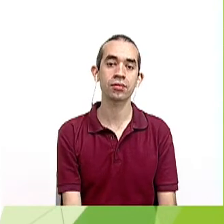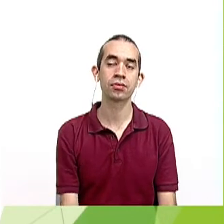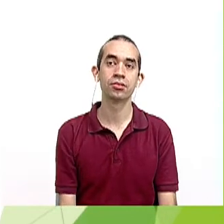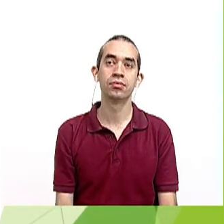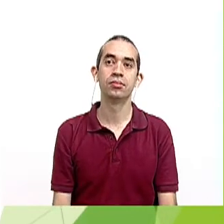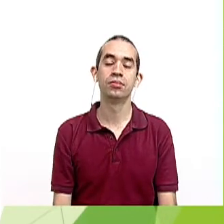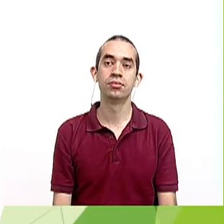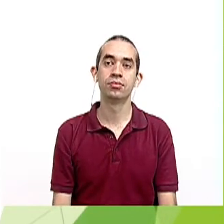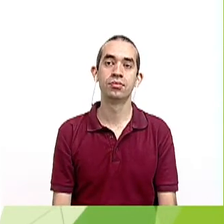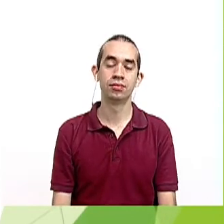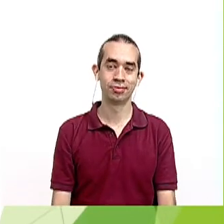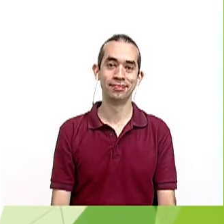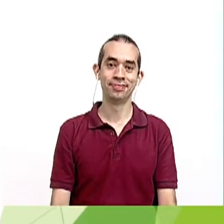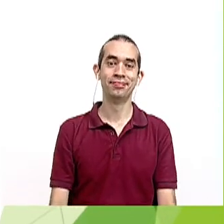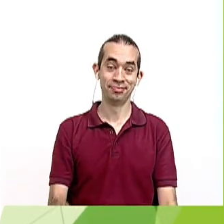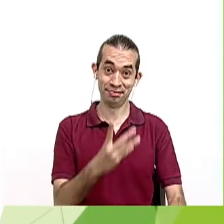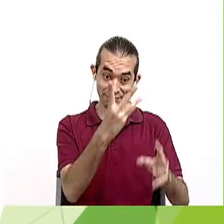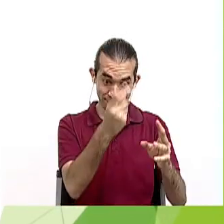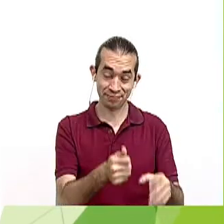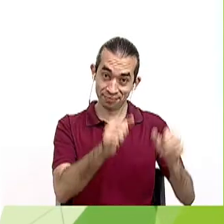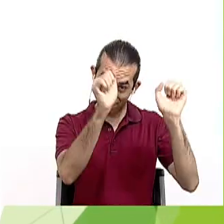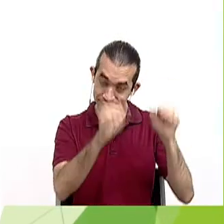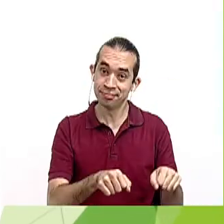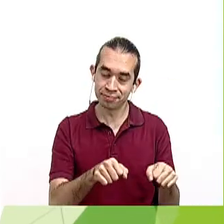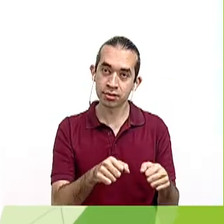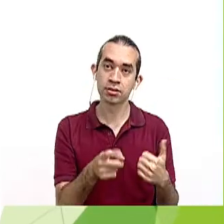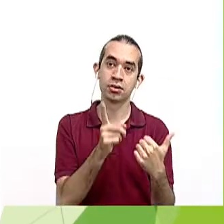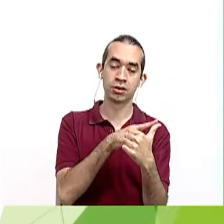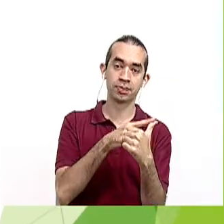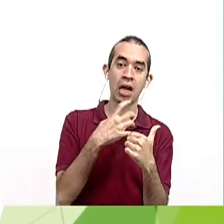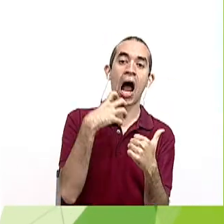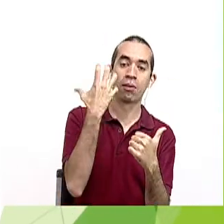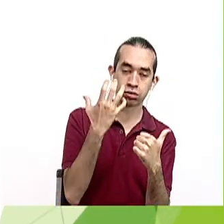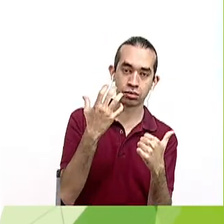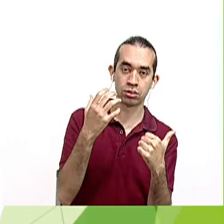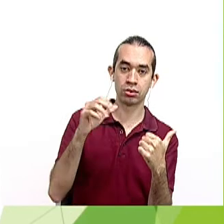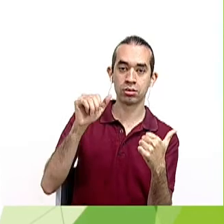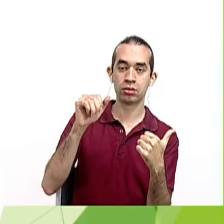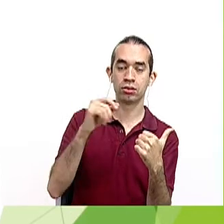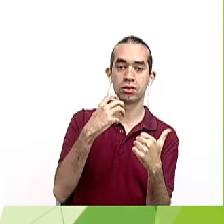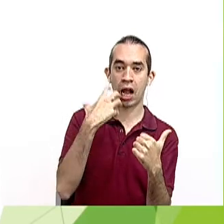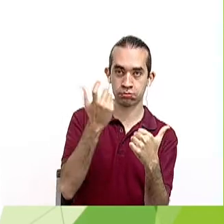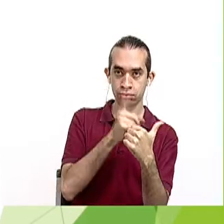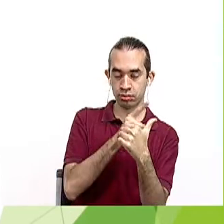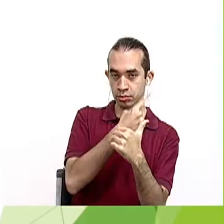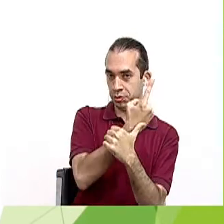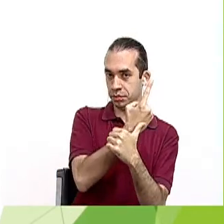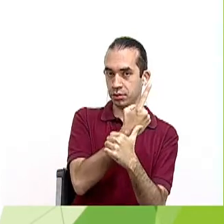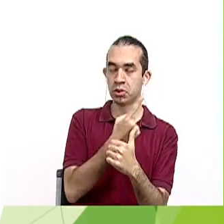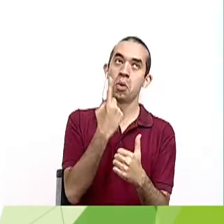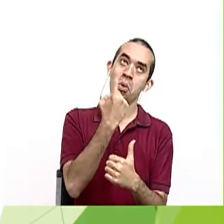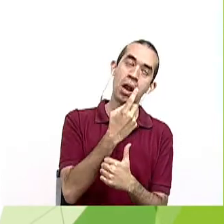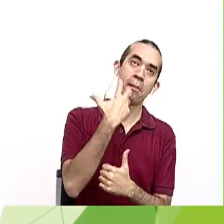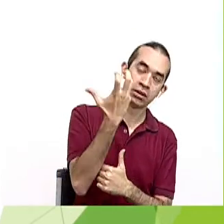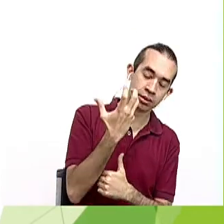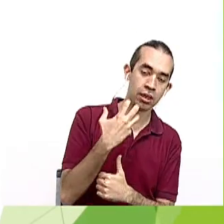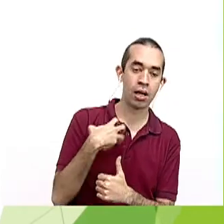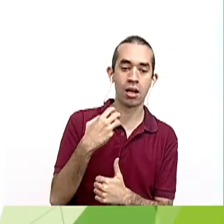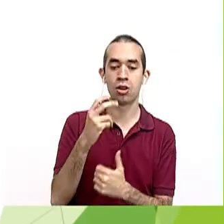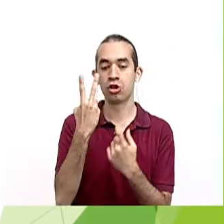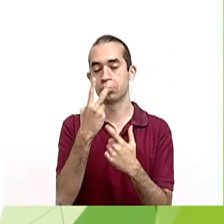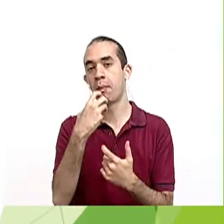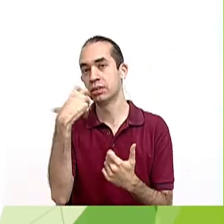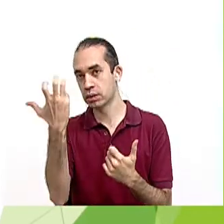first things that we can count, well, we have apples. We can say 1 apple, 2 apples, etc.,